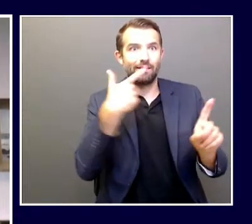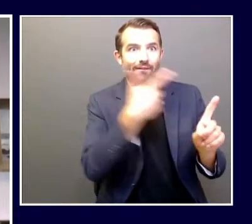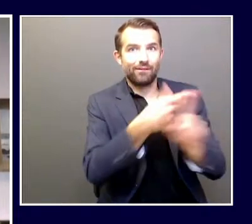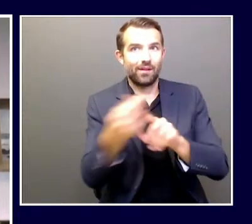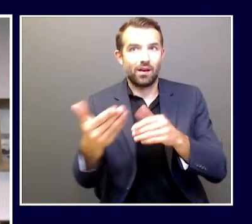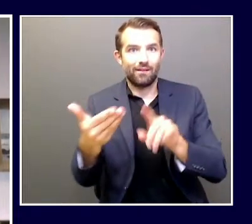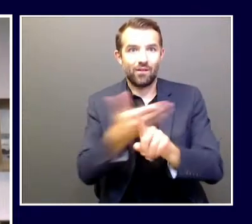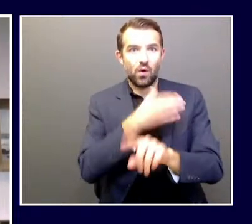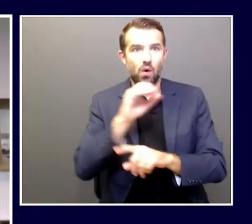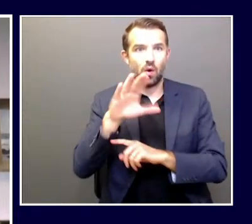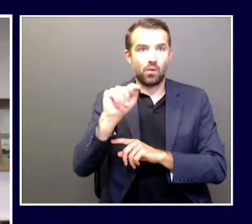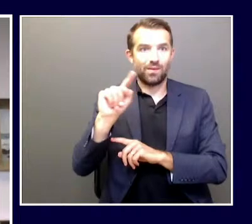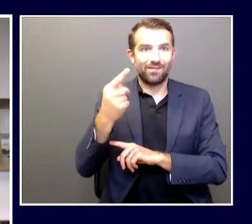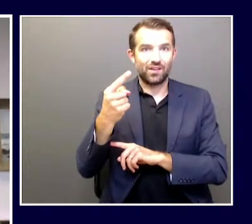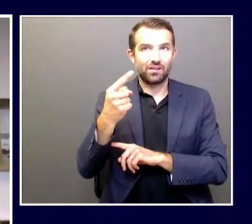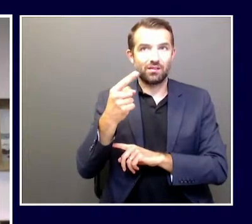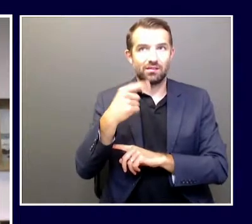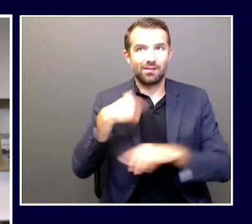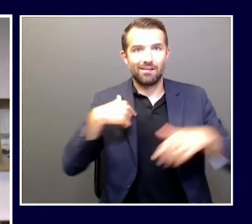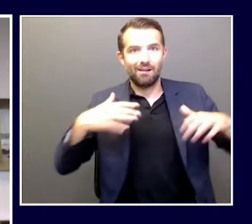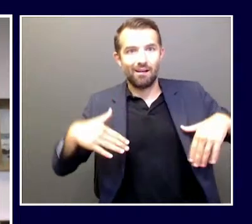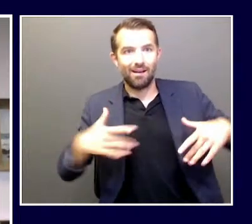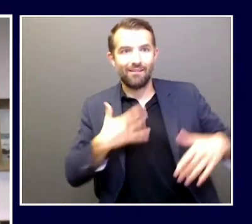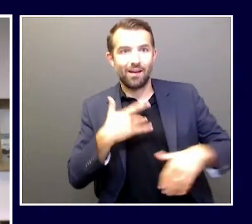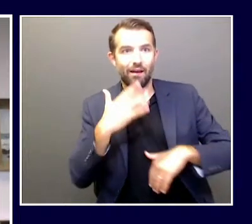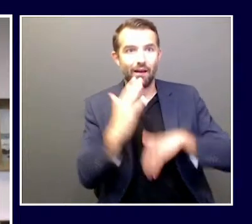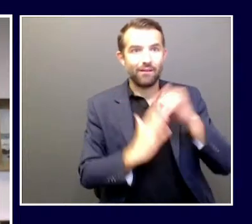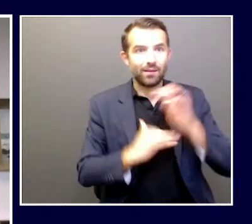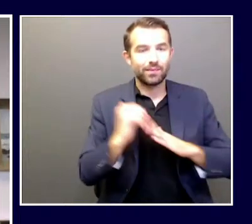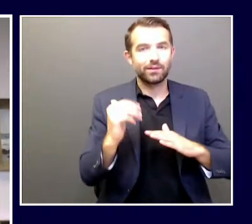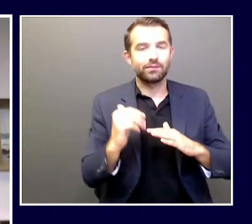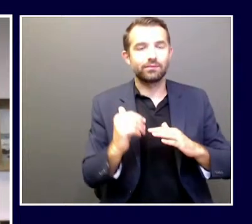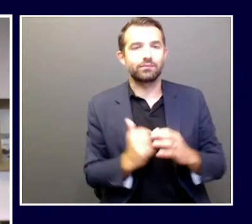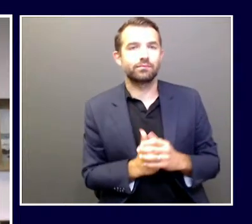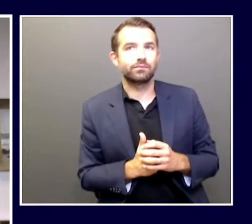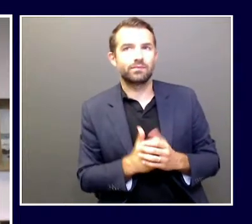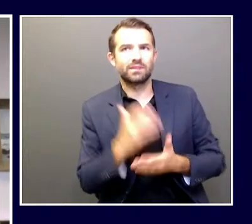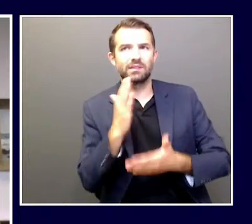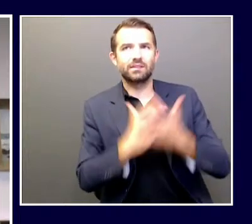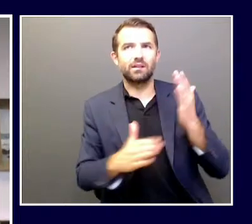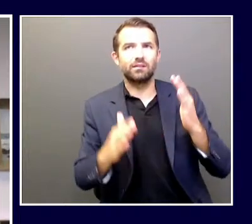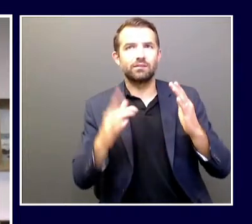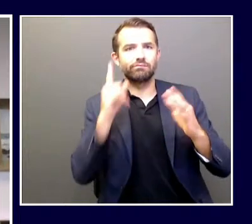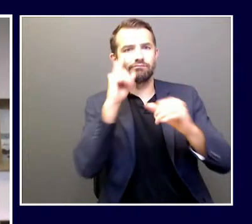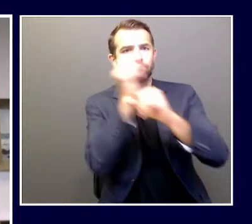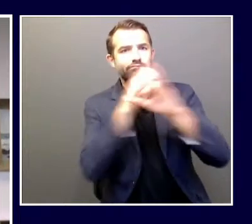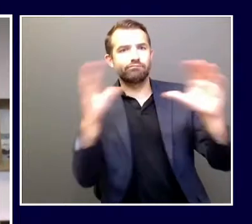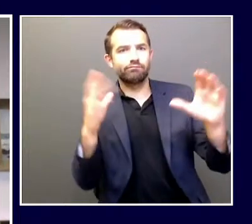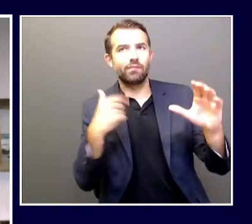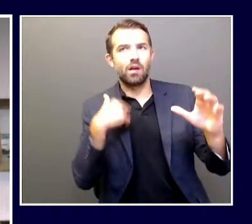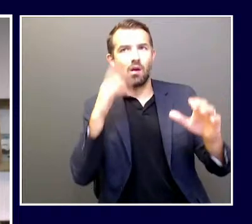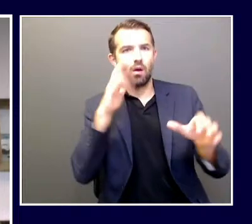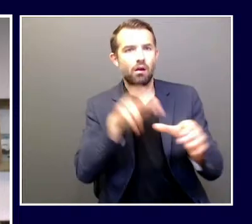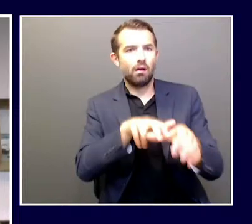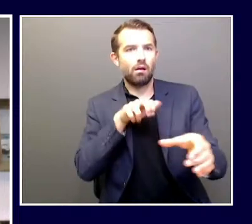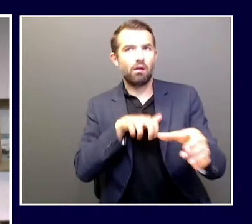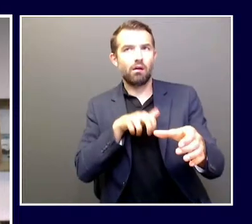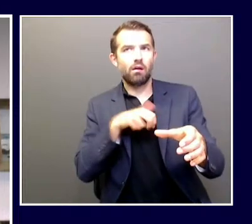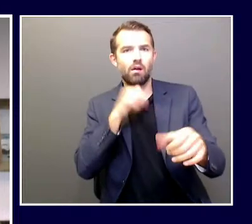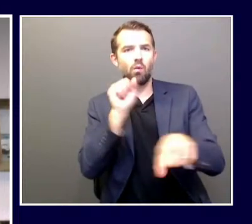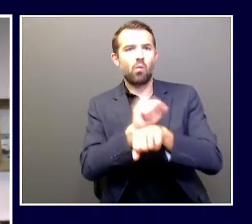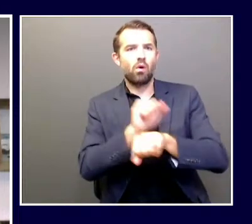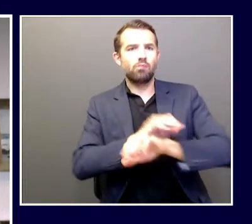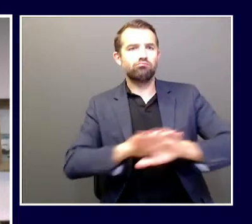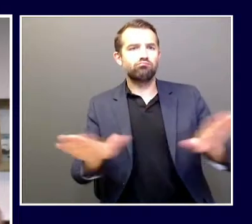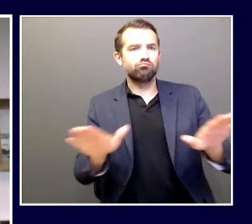people say that there's going to be an unintended consequence where people really will leave their jobs. I mean, I guess, what's